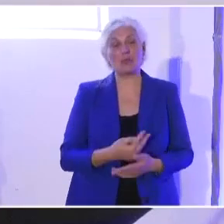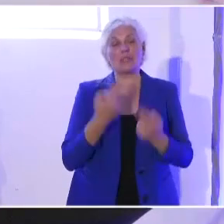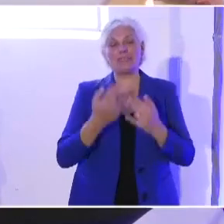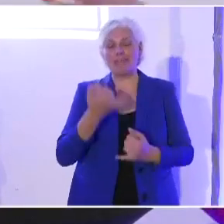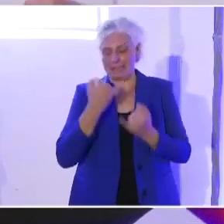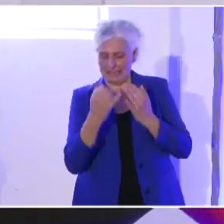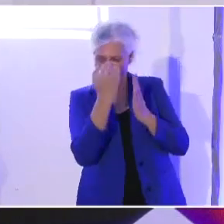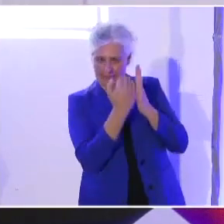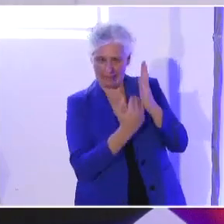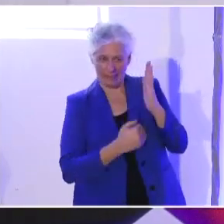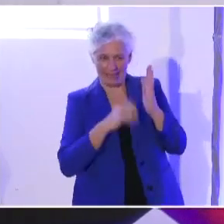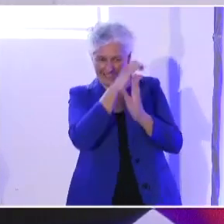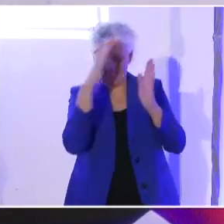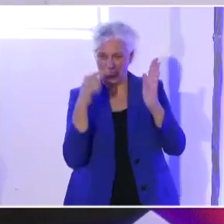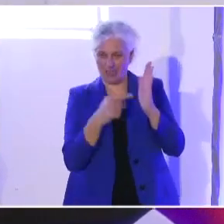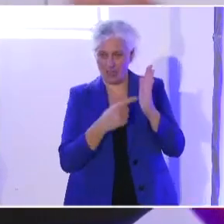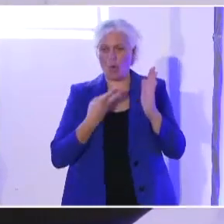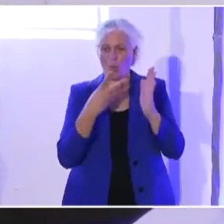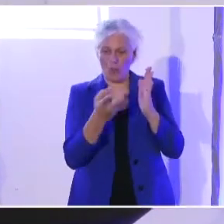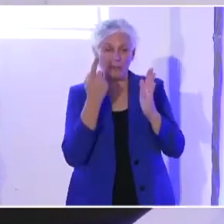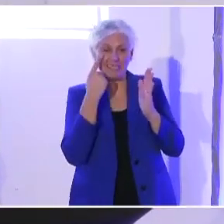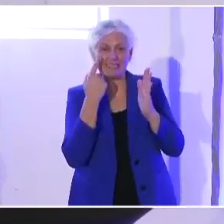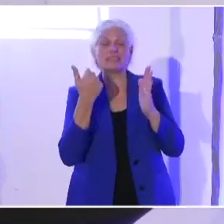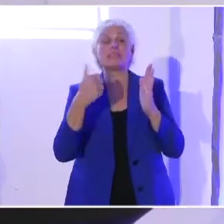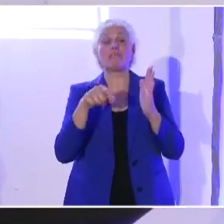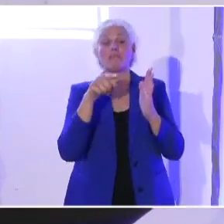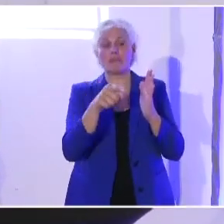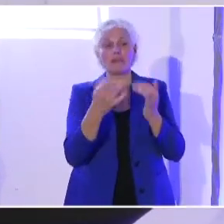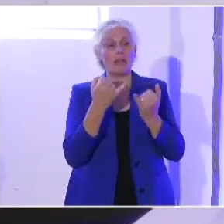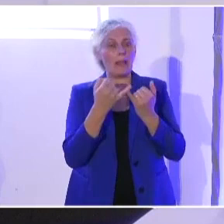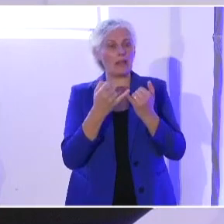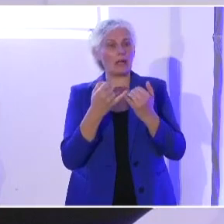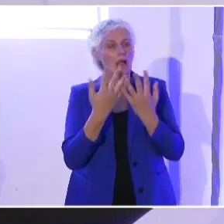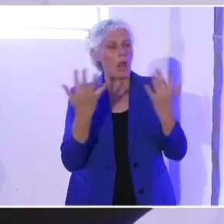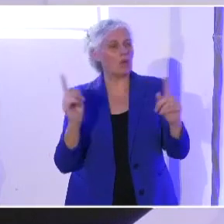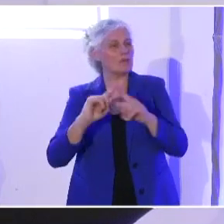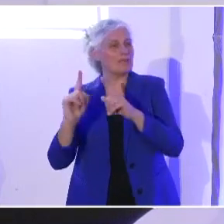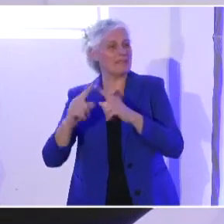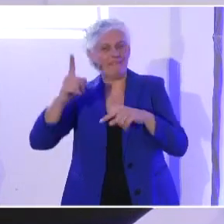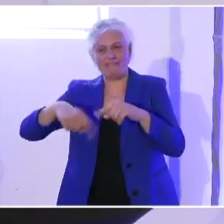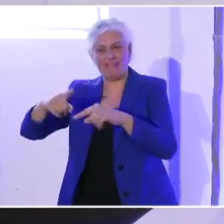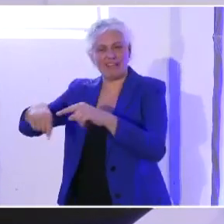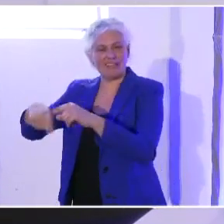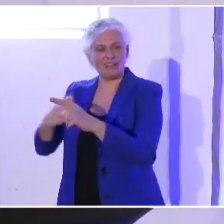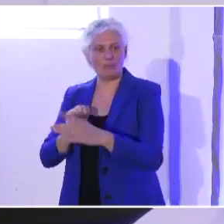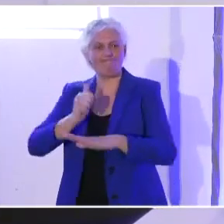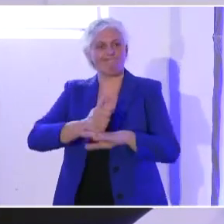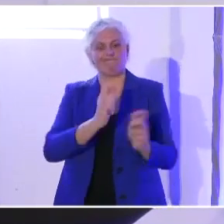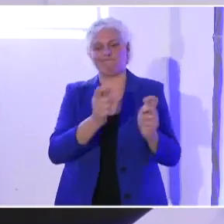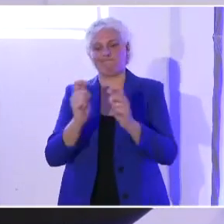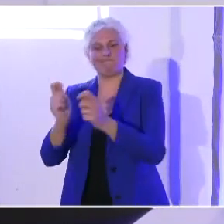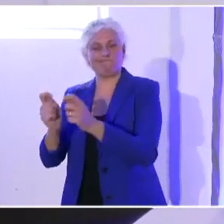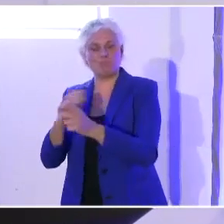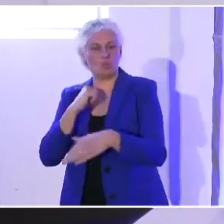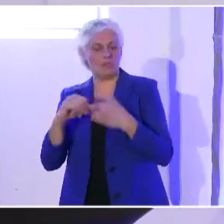But I think what's clear is that we're going to be seeing fines that are likely many multiples of the fines that have been imposed